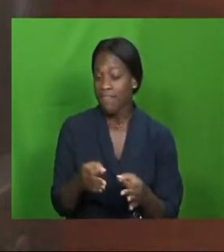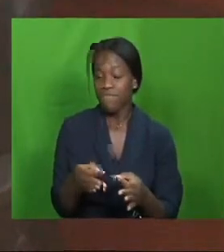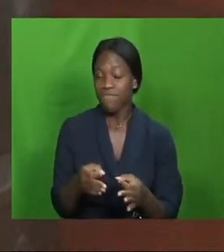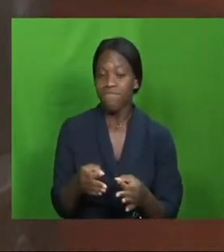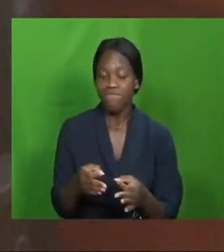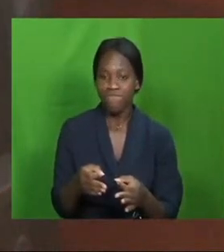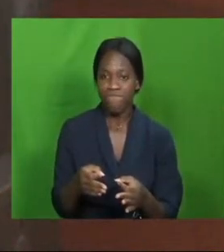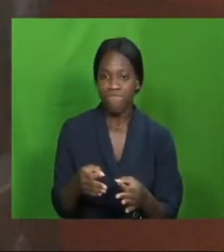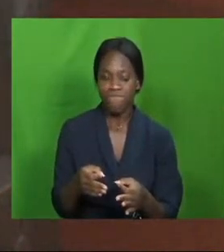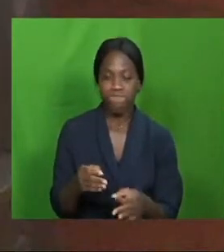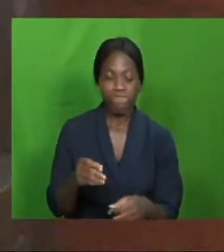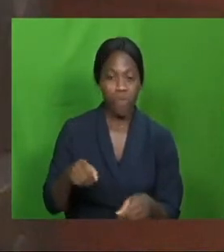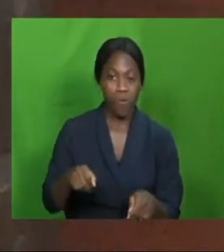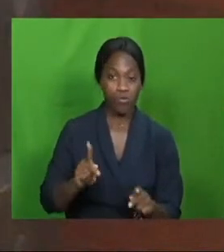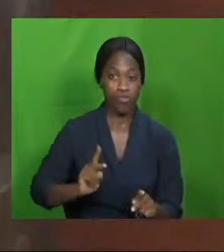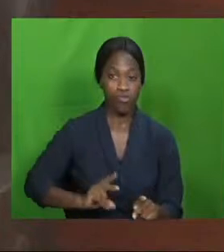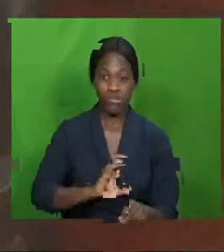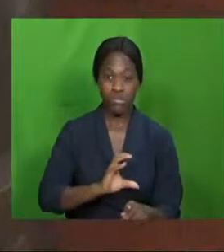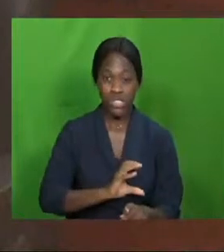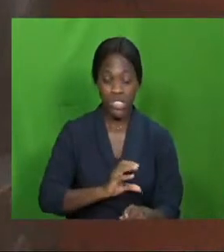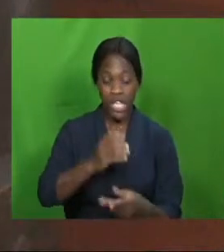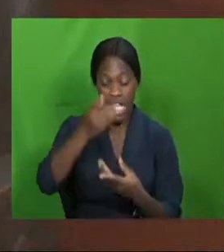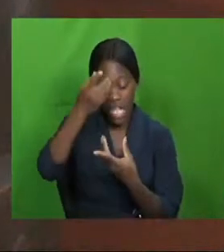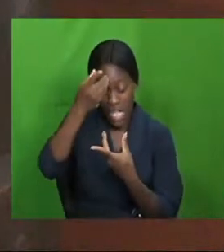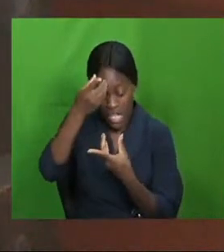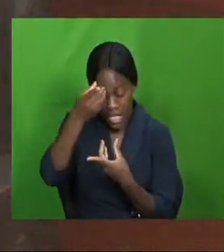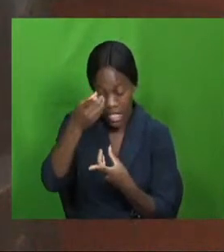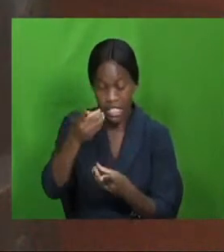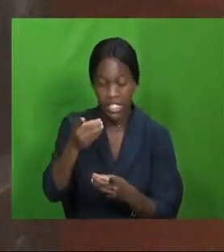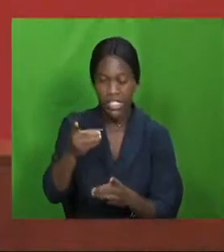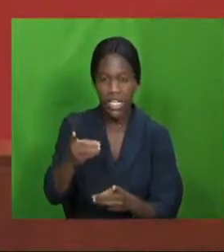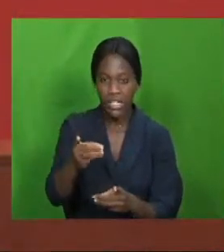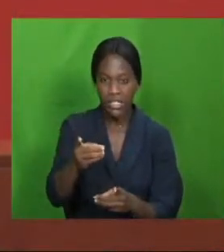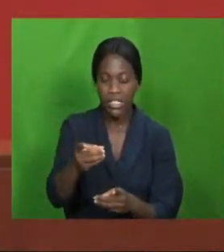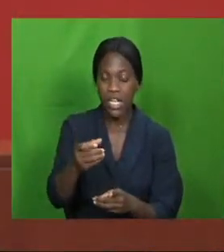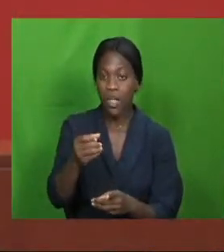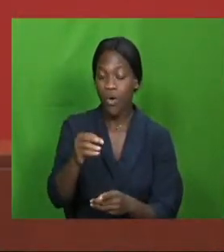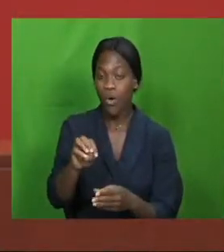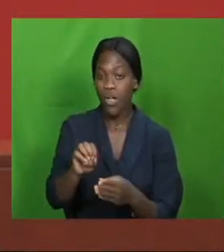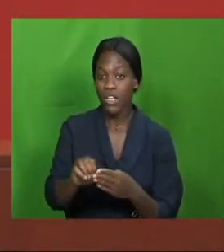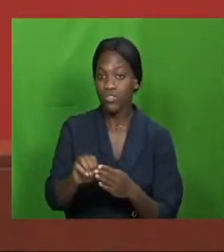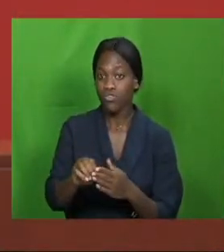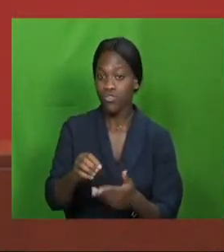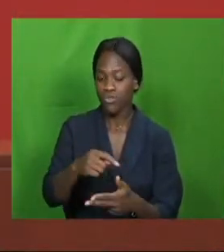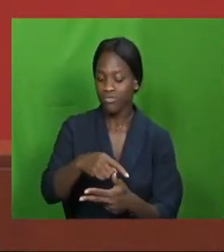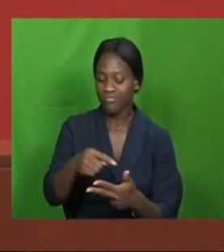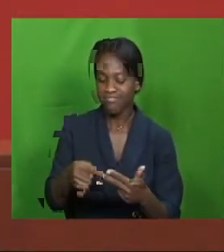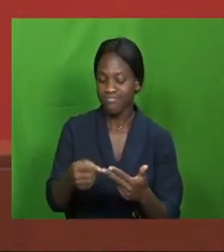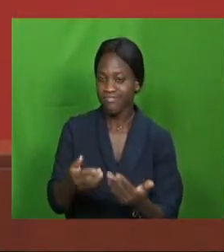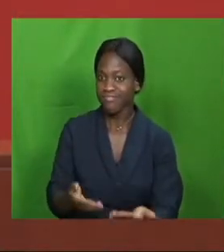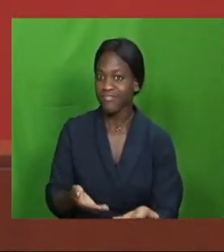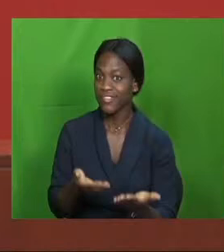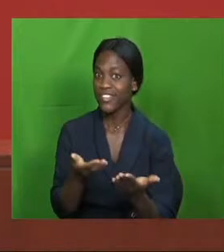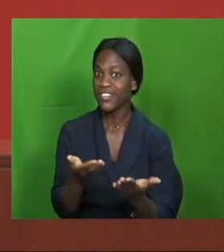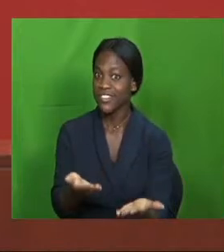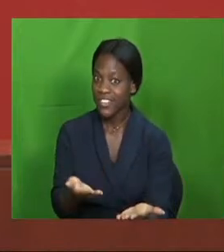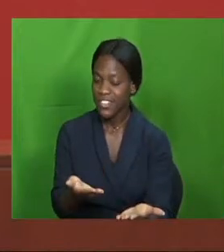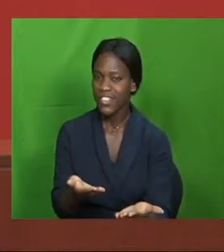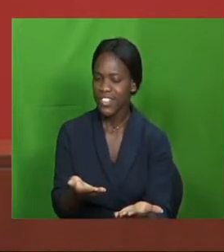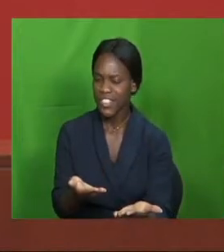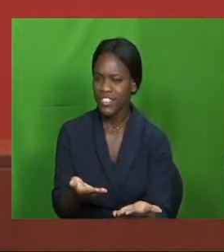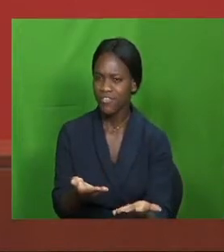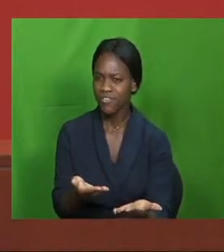to the reasonableness or otherwise of the excuse provided by the Honourable Members of Parliament for their absence,